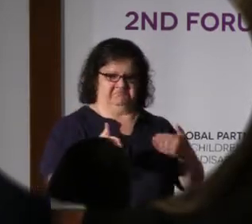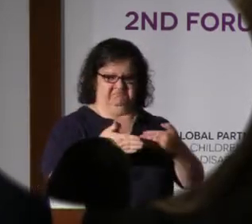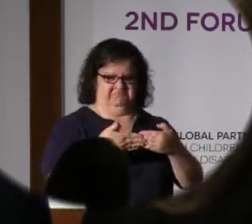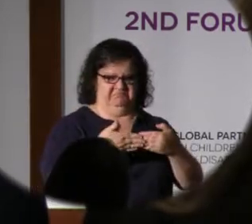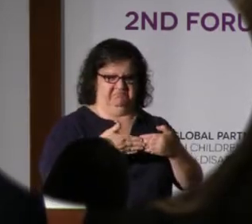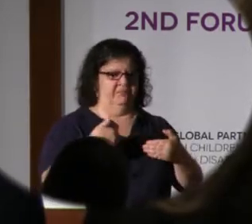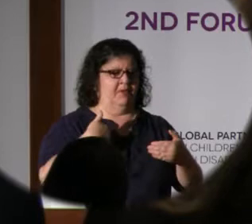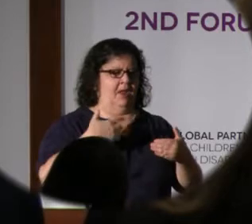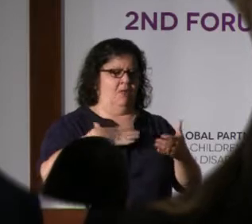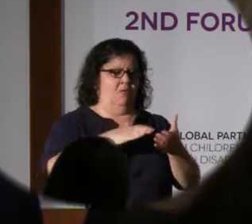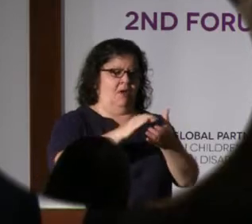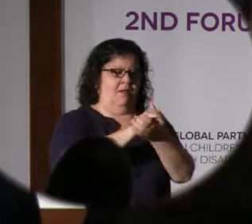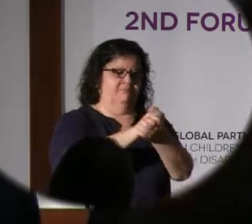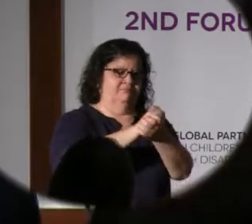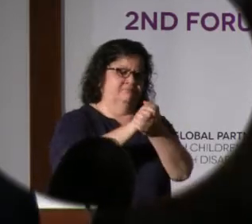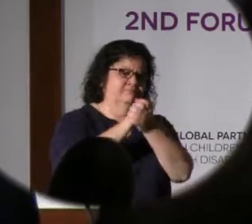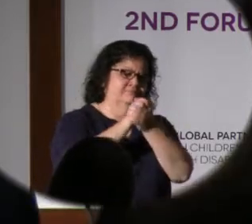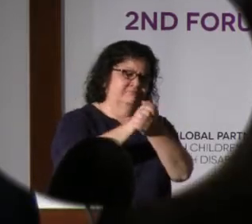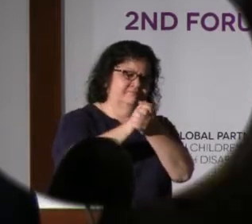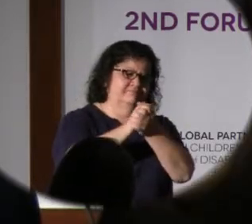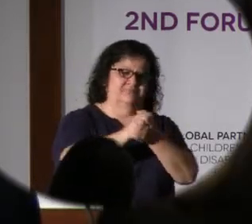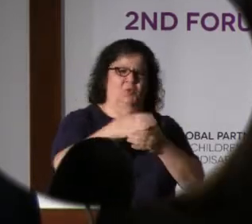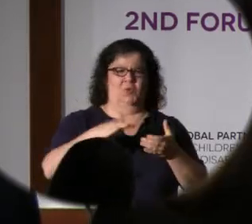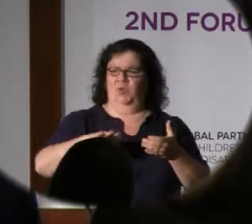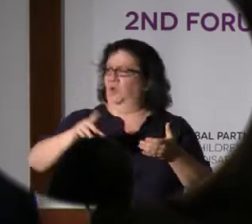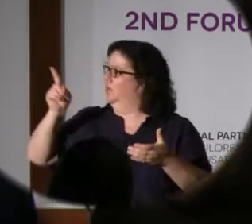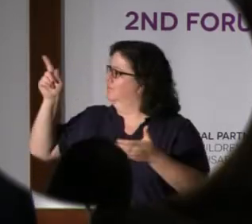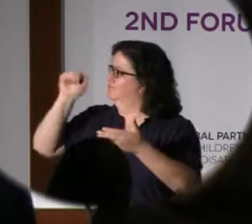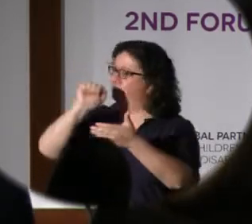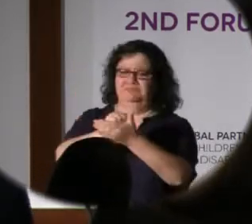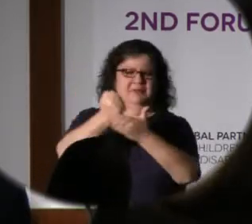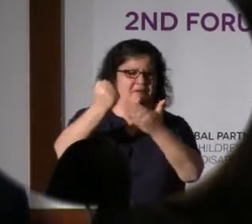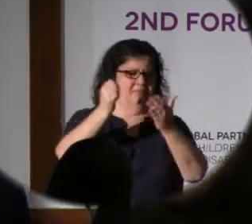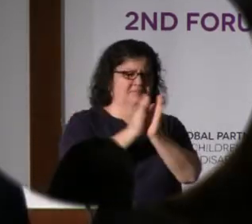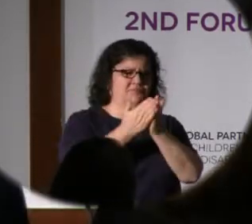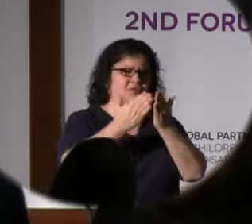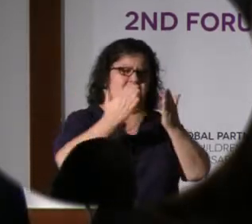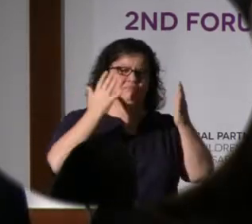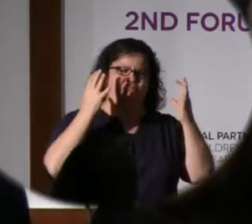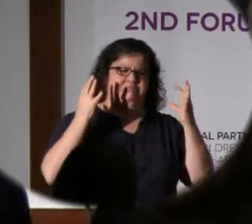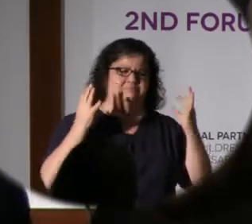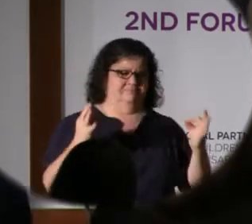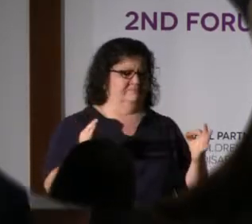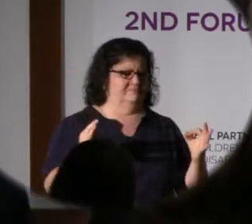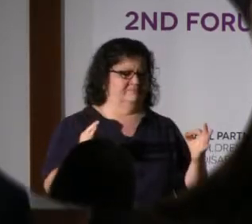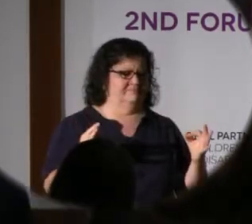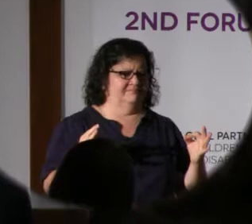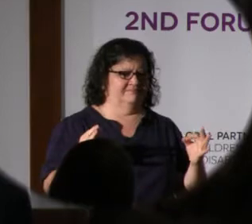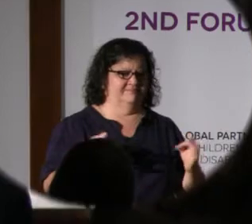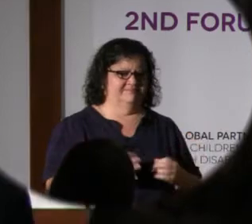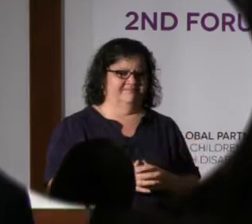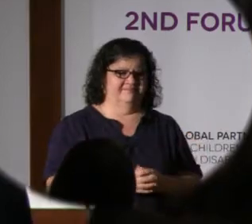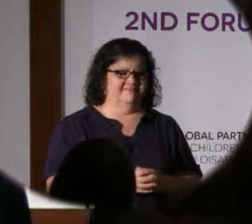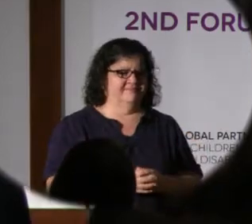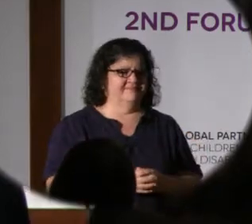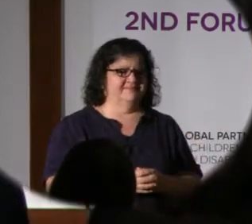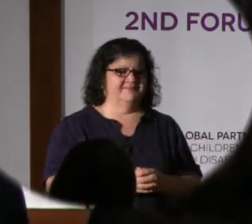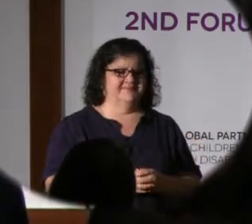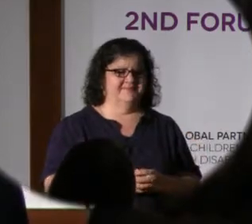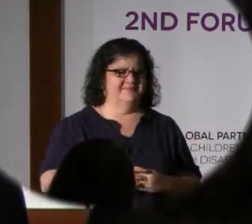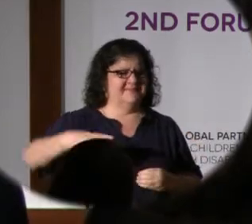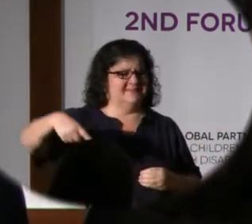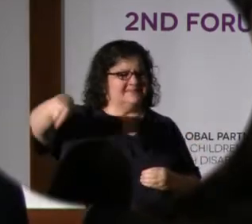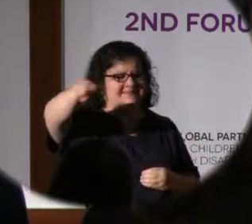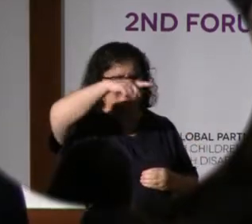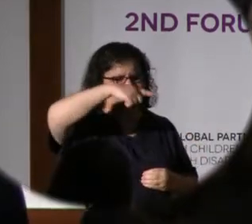that will be launched today, because we really do need good examples of how